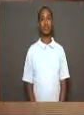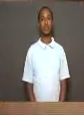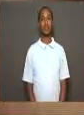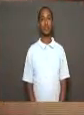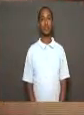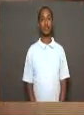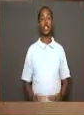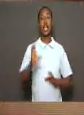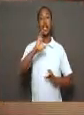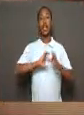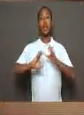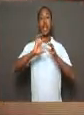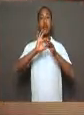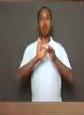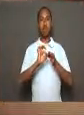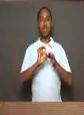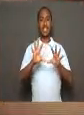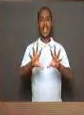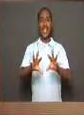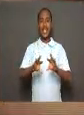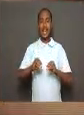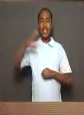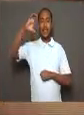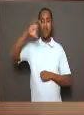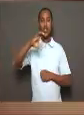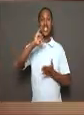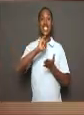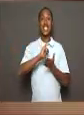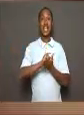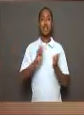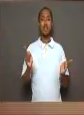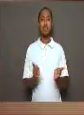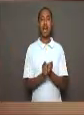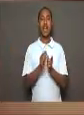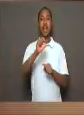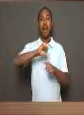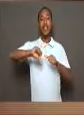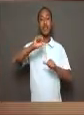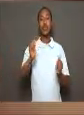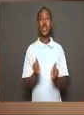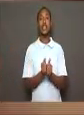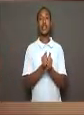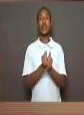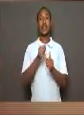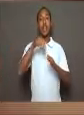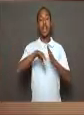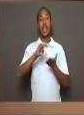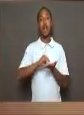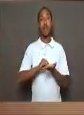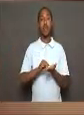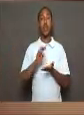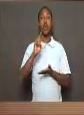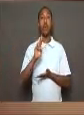A chemical bond is the attractive force that binds atoms together in a molecule